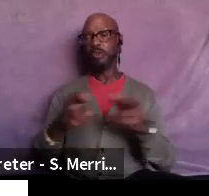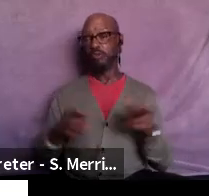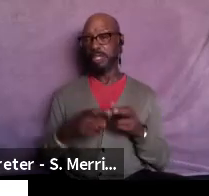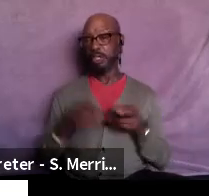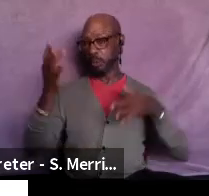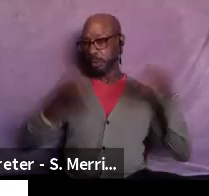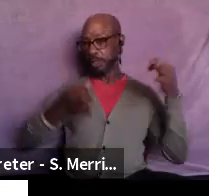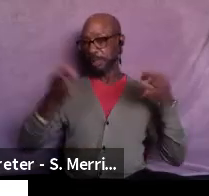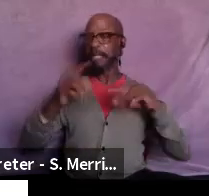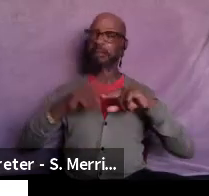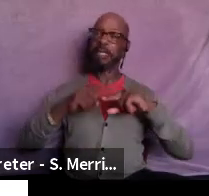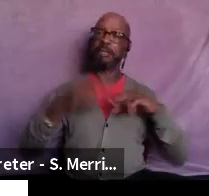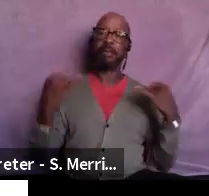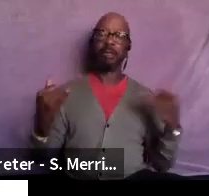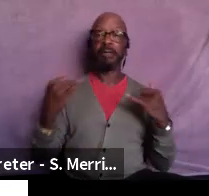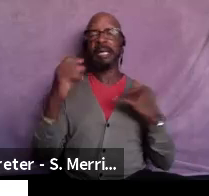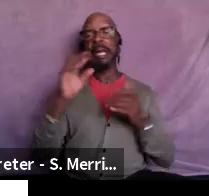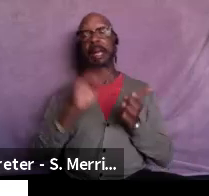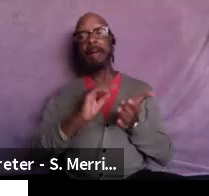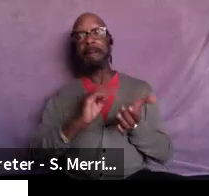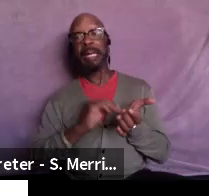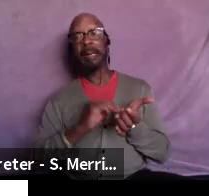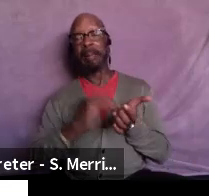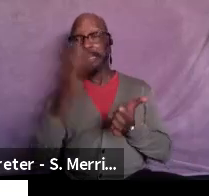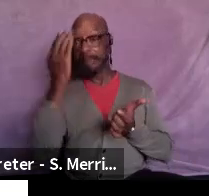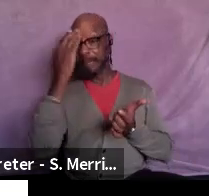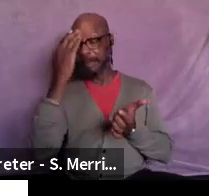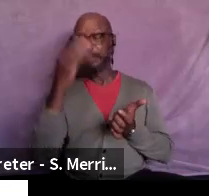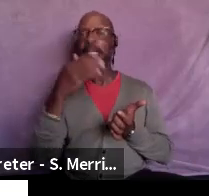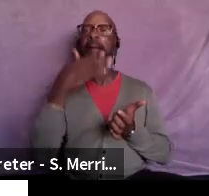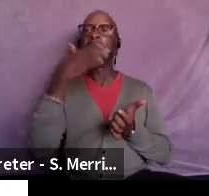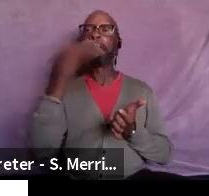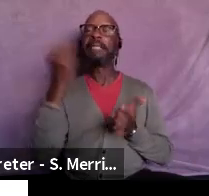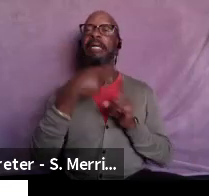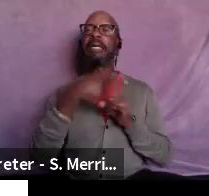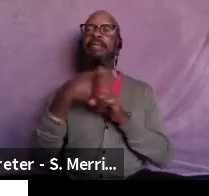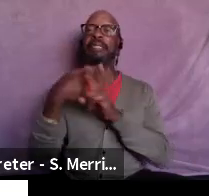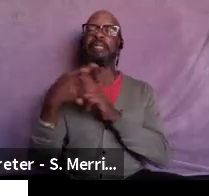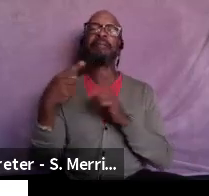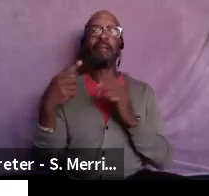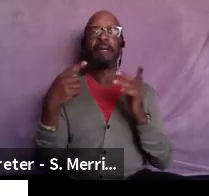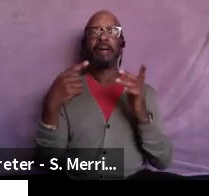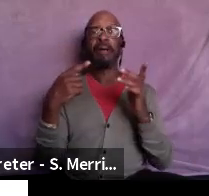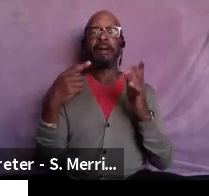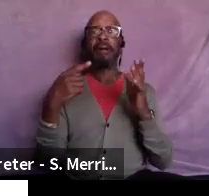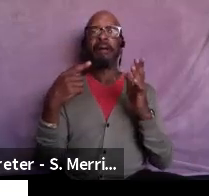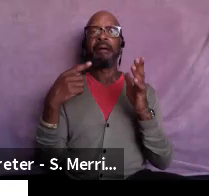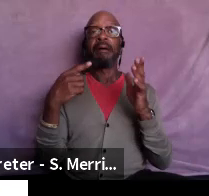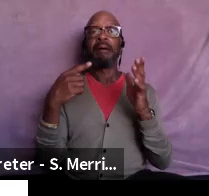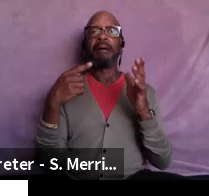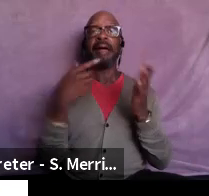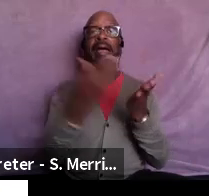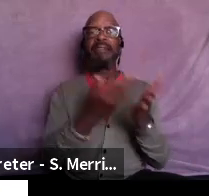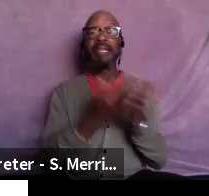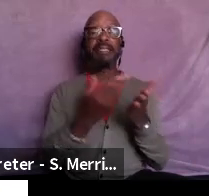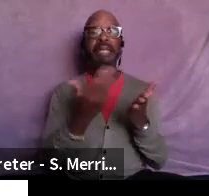current medical knowledge or on the best available objective evidence, that the probability that the potential injury to the child will